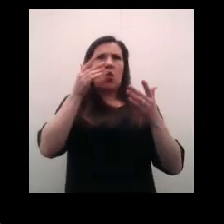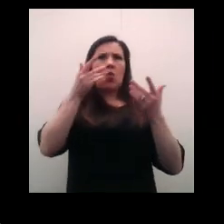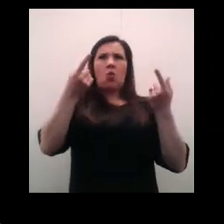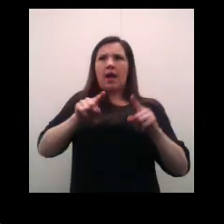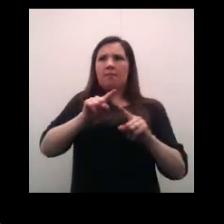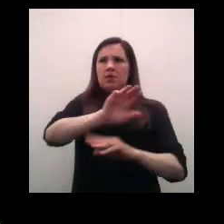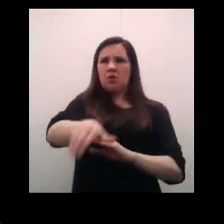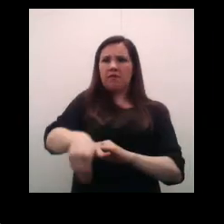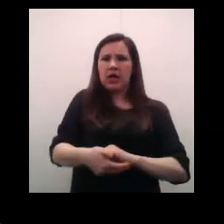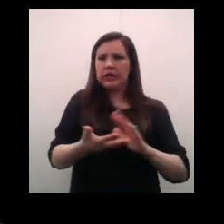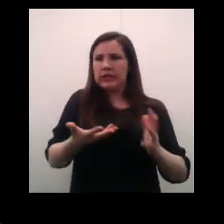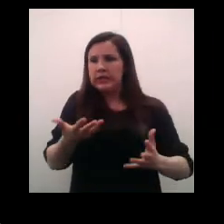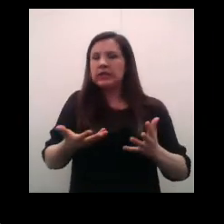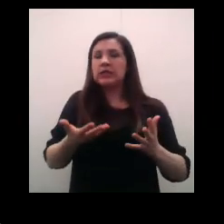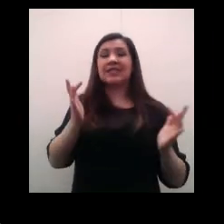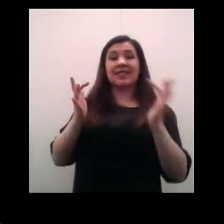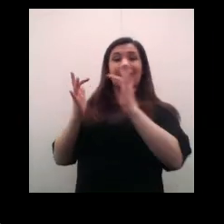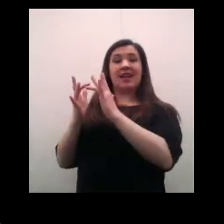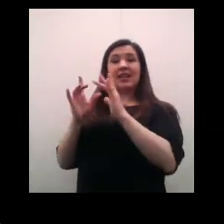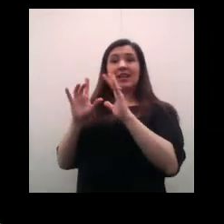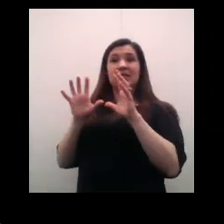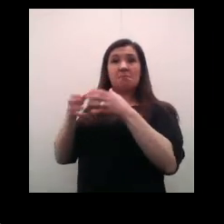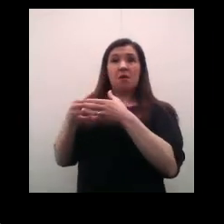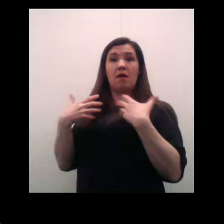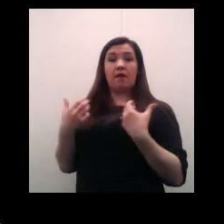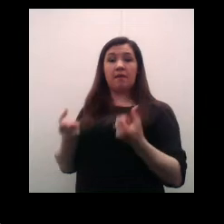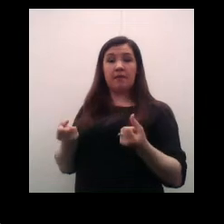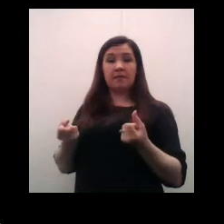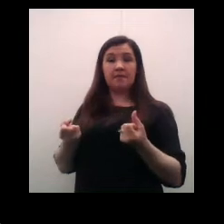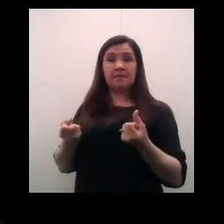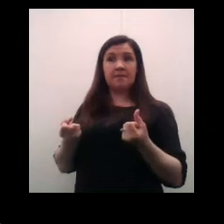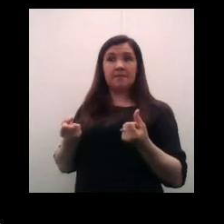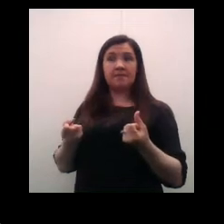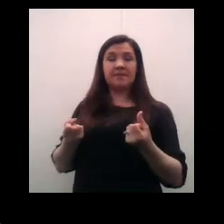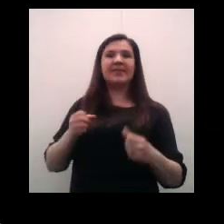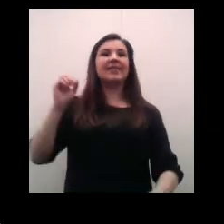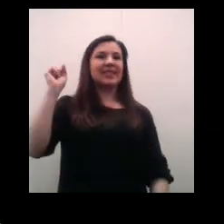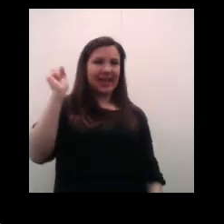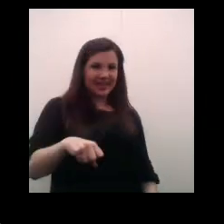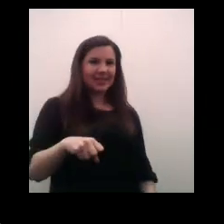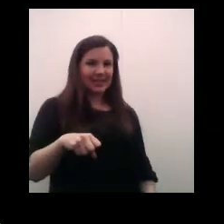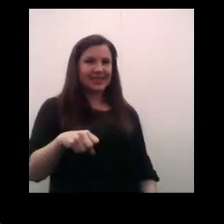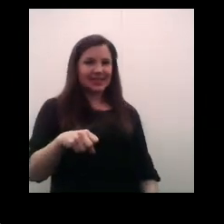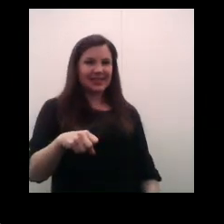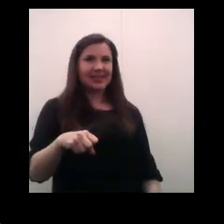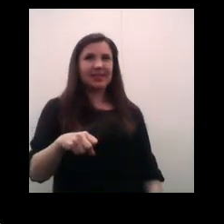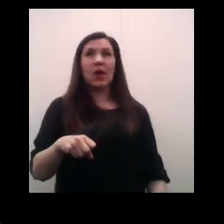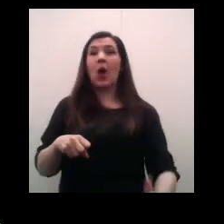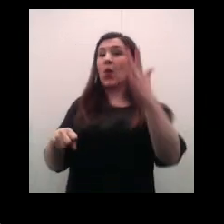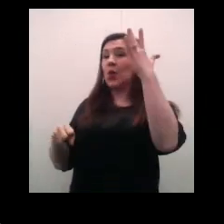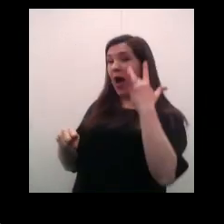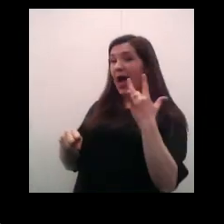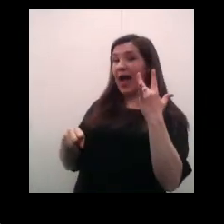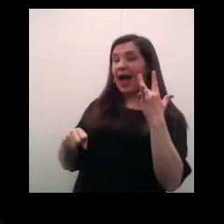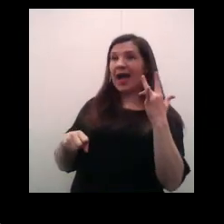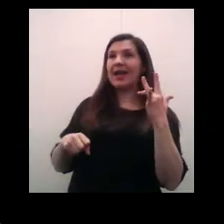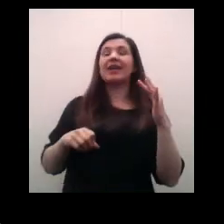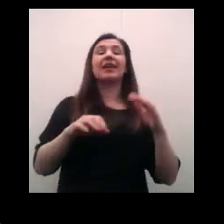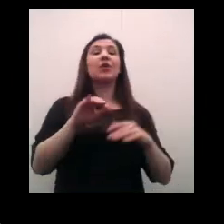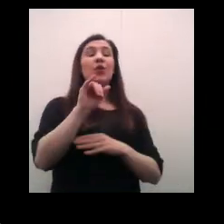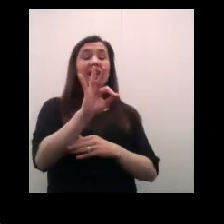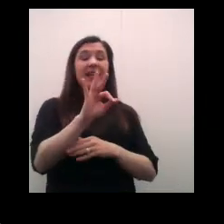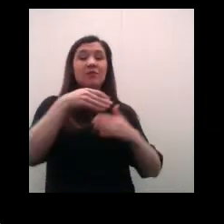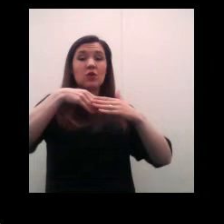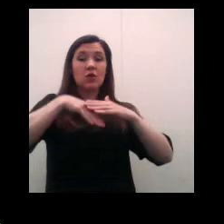night, should you contact the Department of Health? Yes. Or if Why? if you